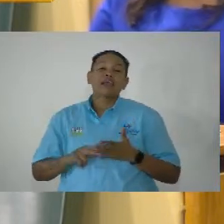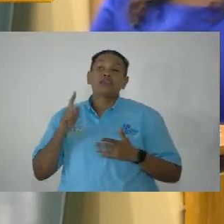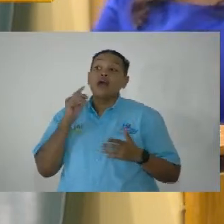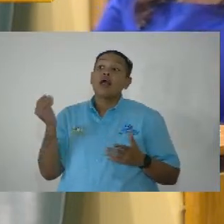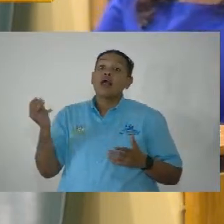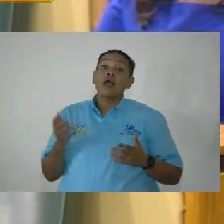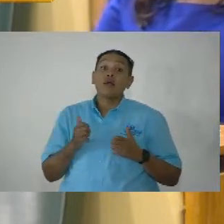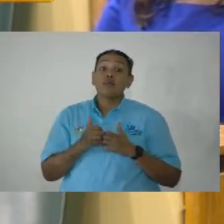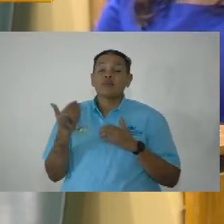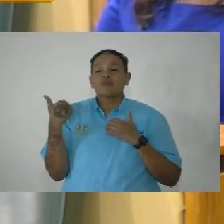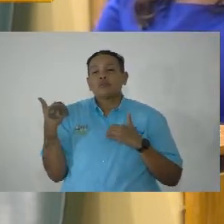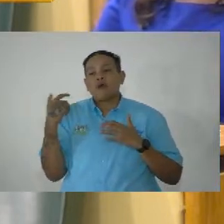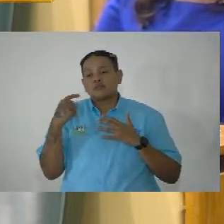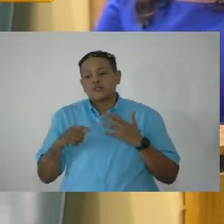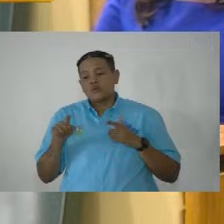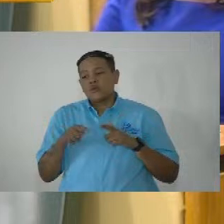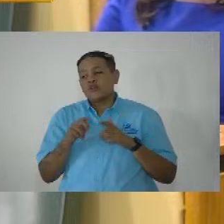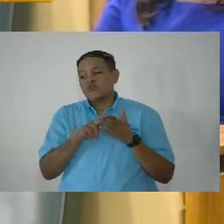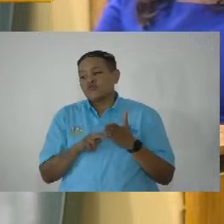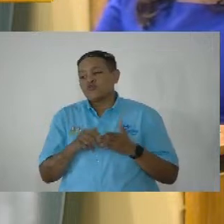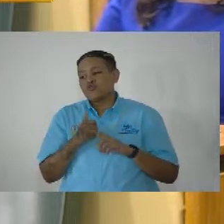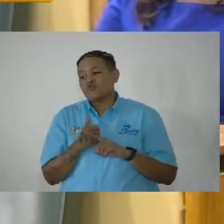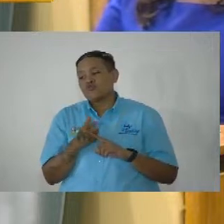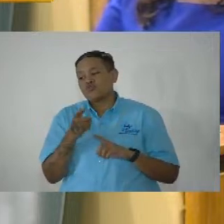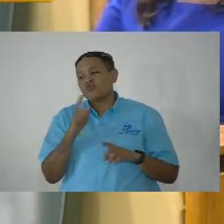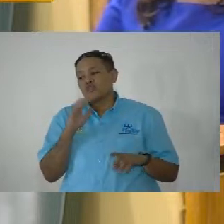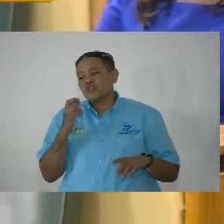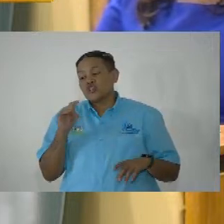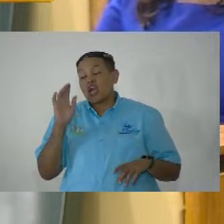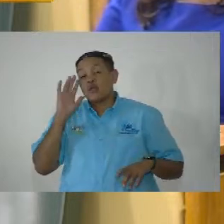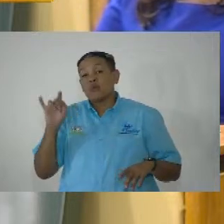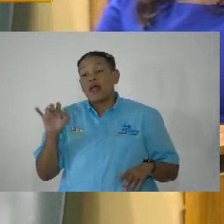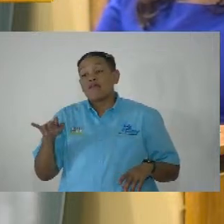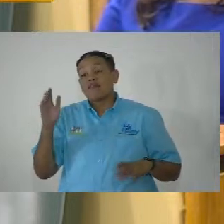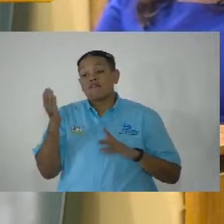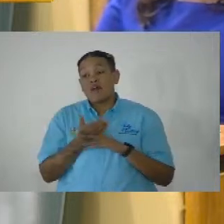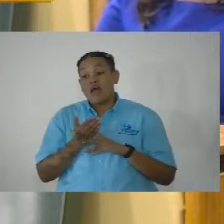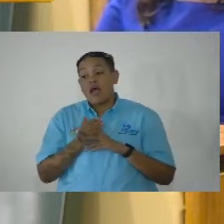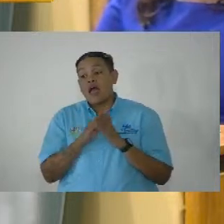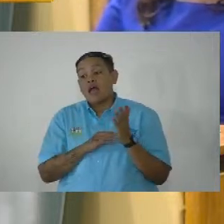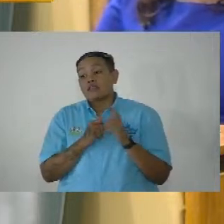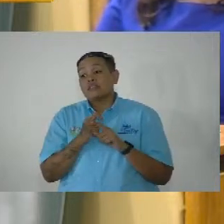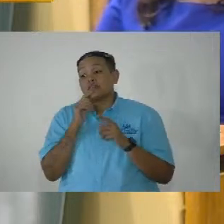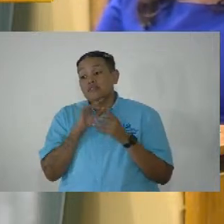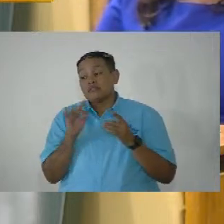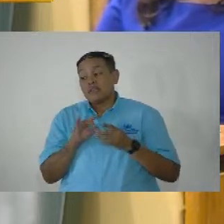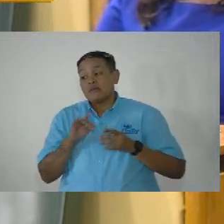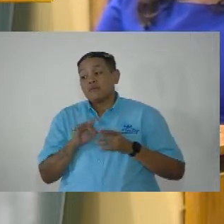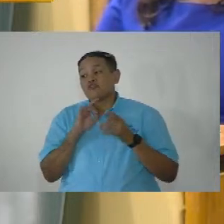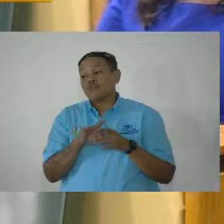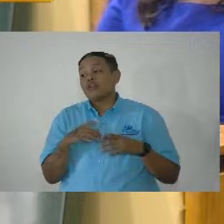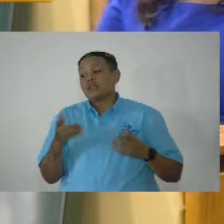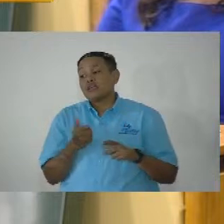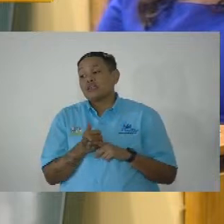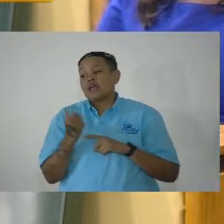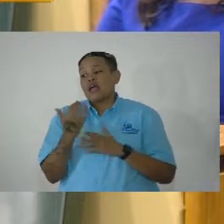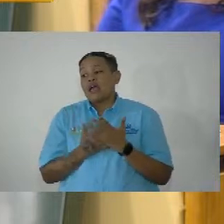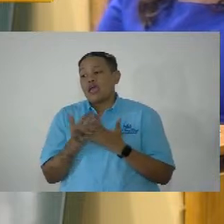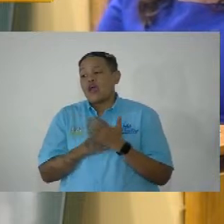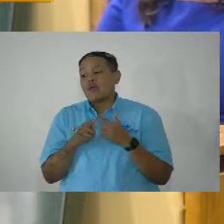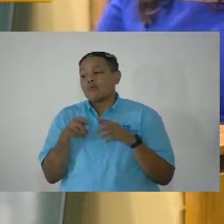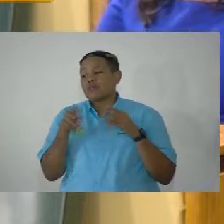with obligations. Once you're registered, the charity will have to file statements on income